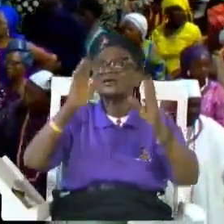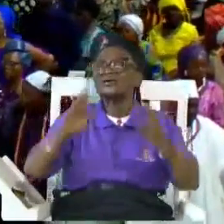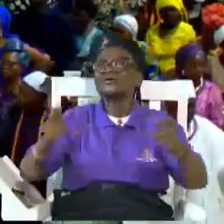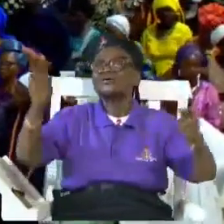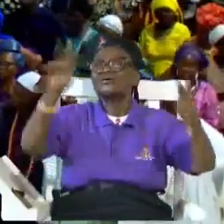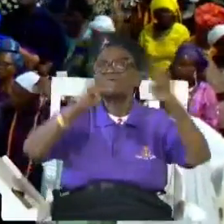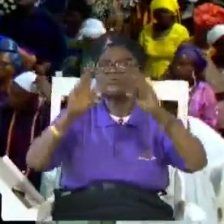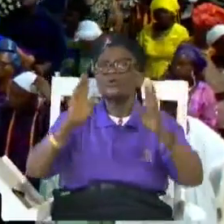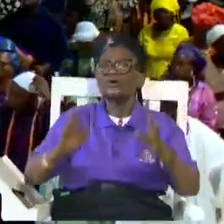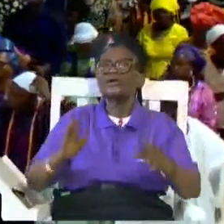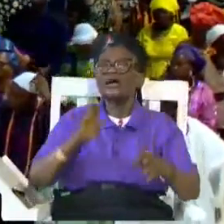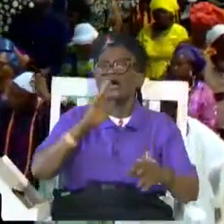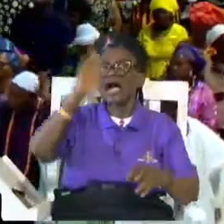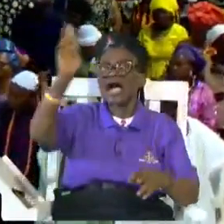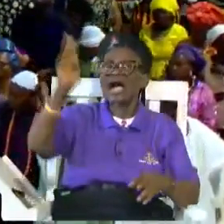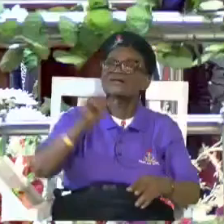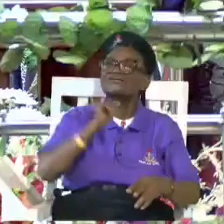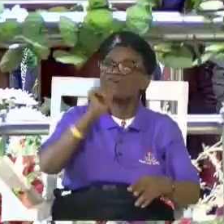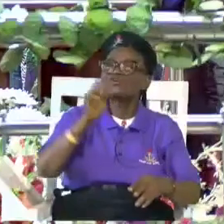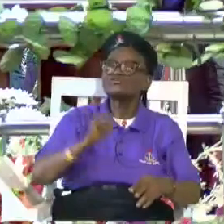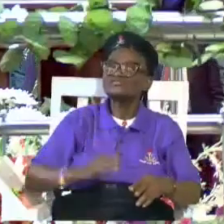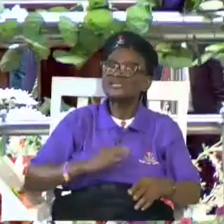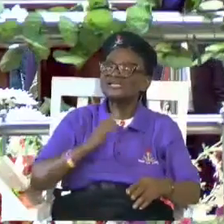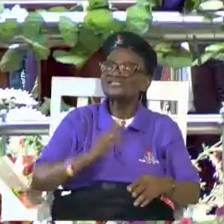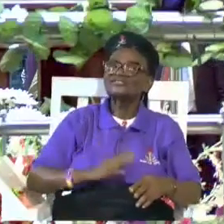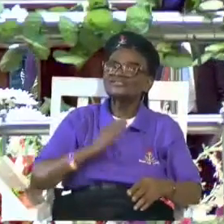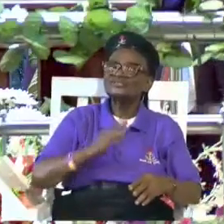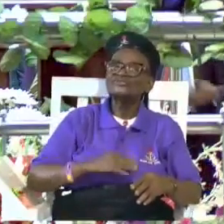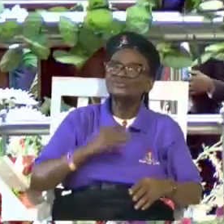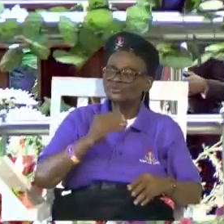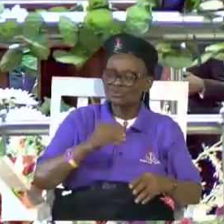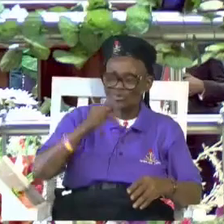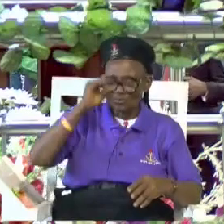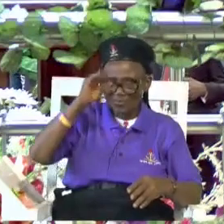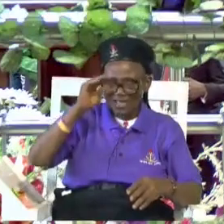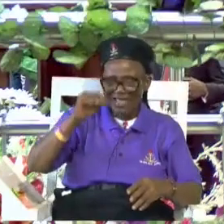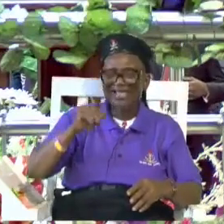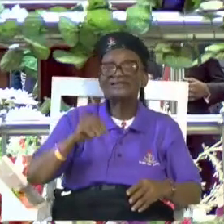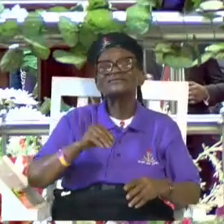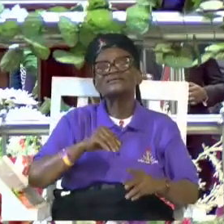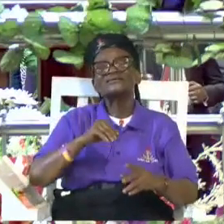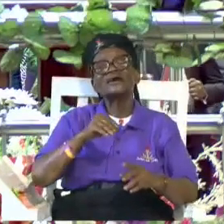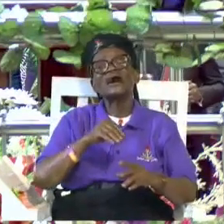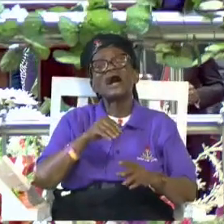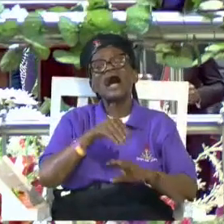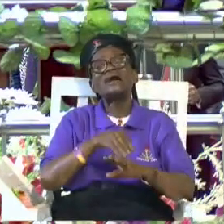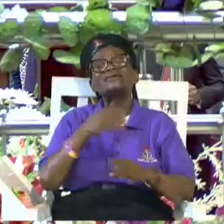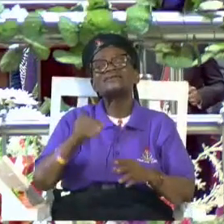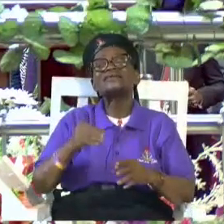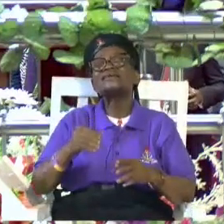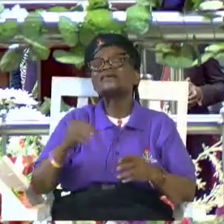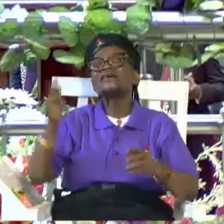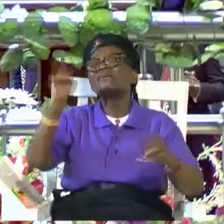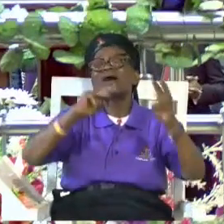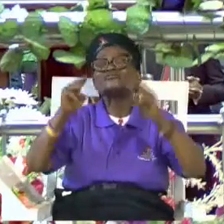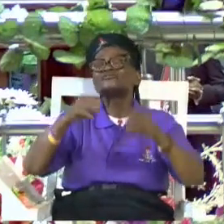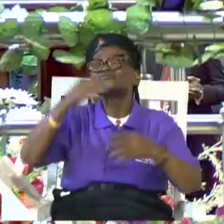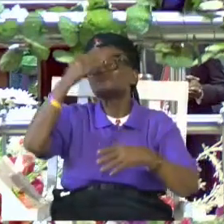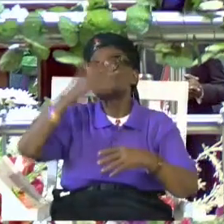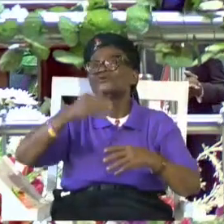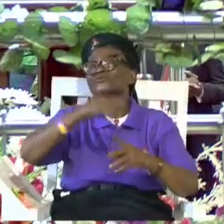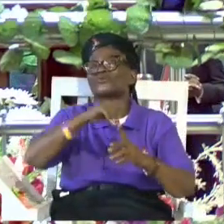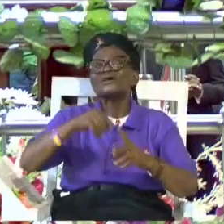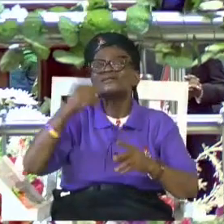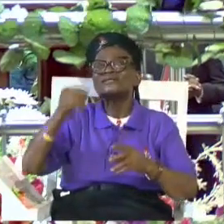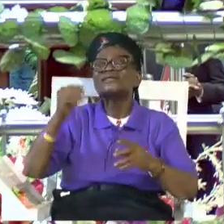are not gentlemen at the battlefront. When the battle is over, we can be ladies and gentlemen again.